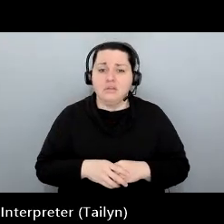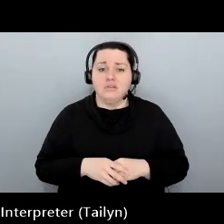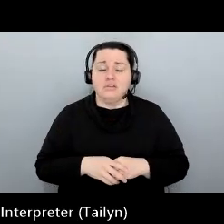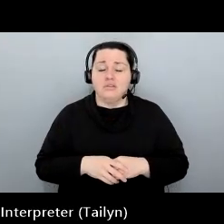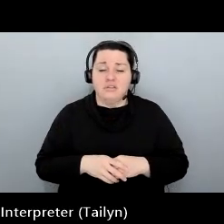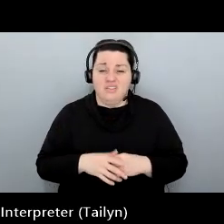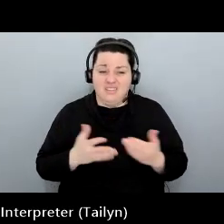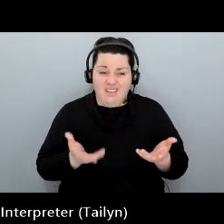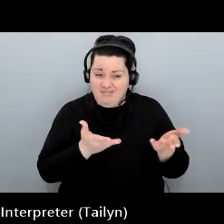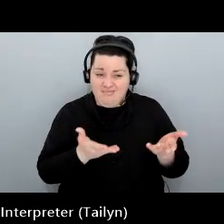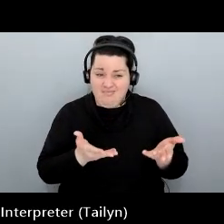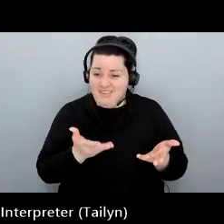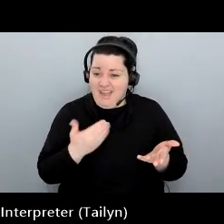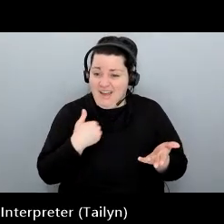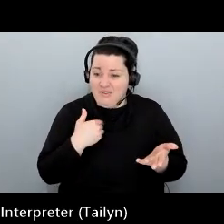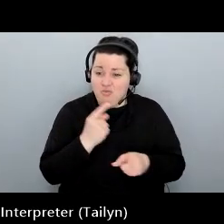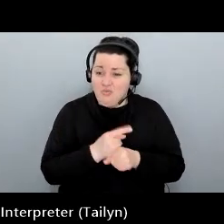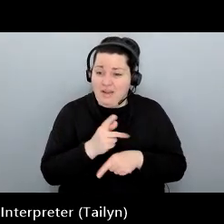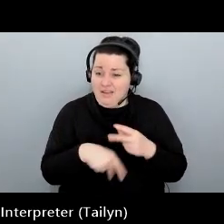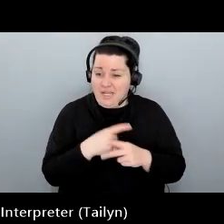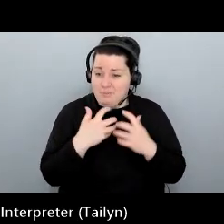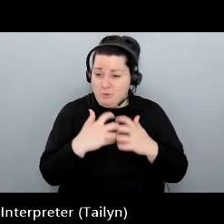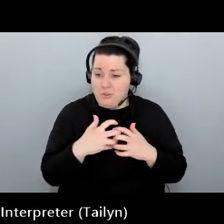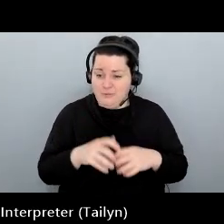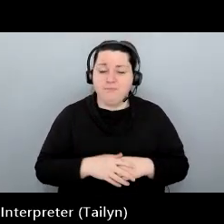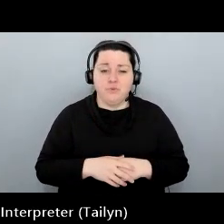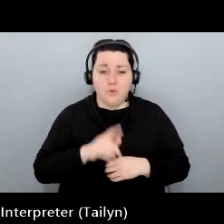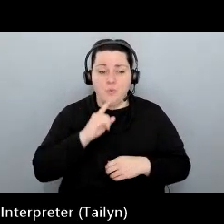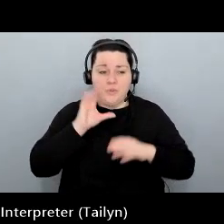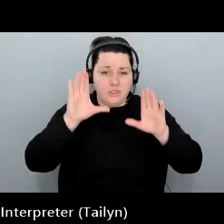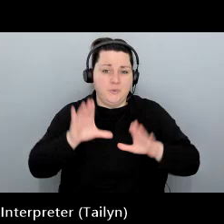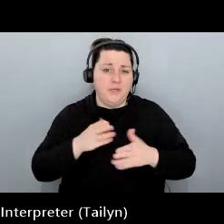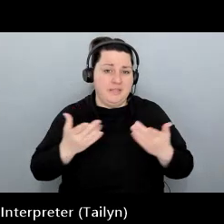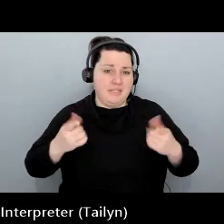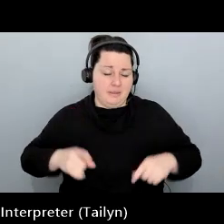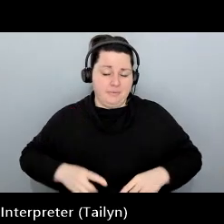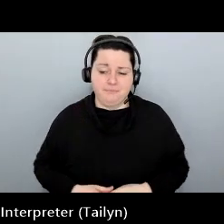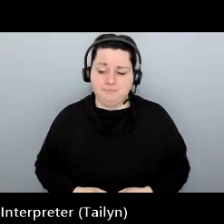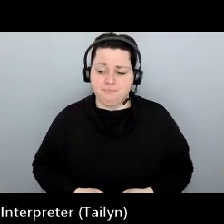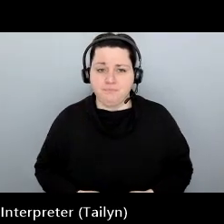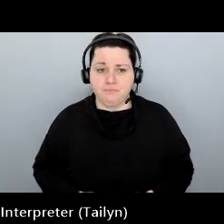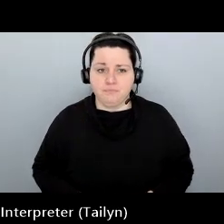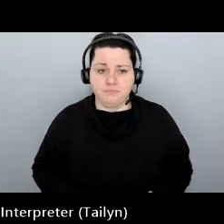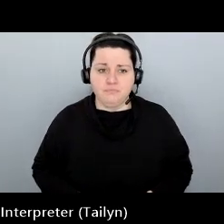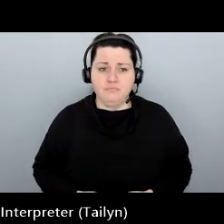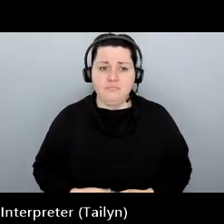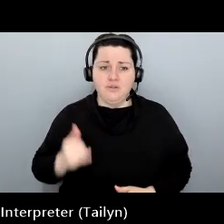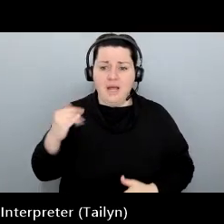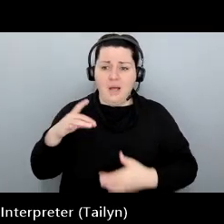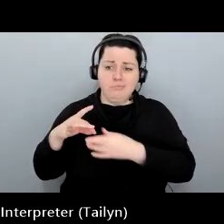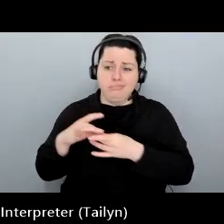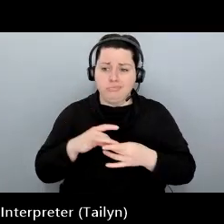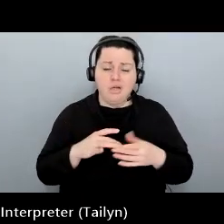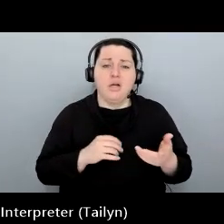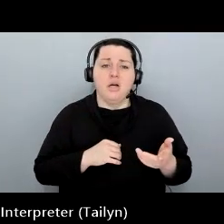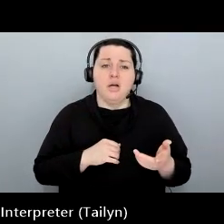right? So, quite a bit of great stuff that's happening here. So, to kind of tie this all together,